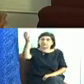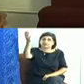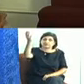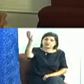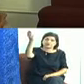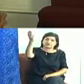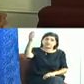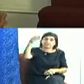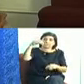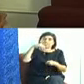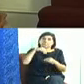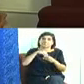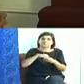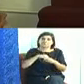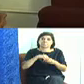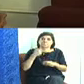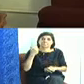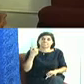in me.